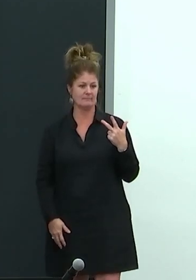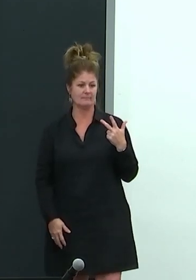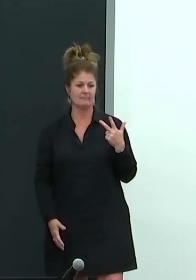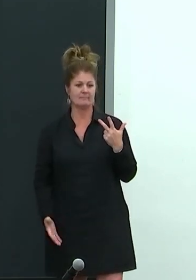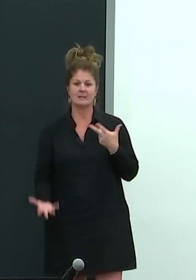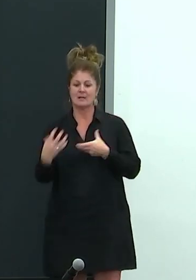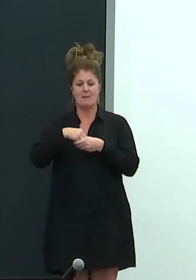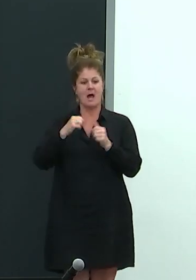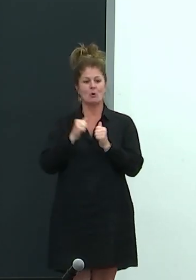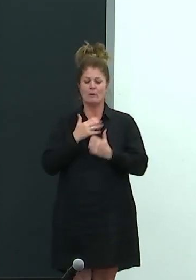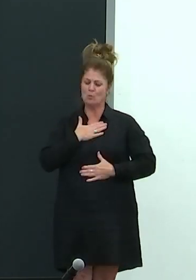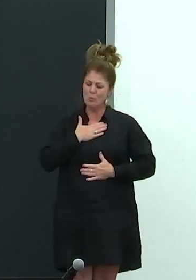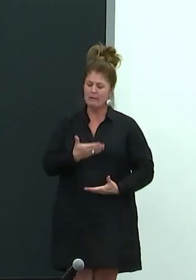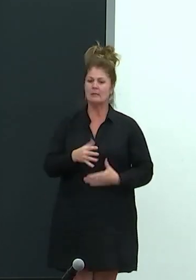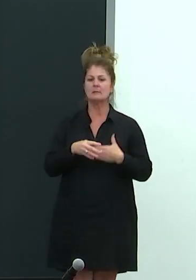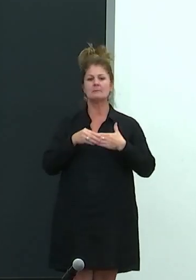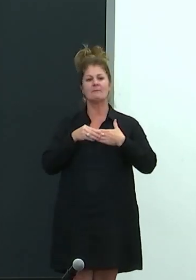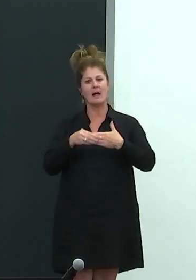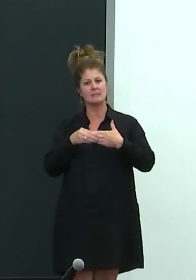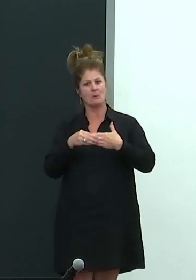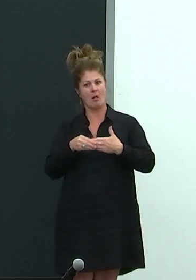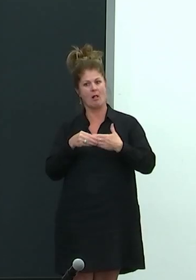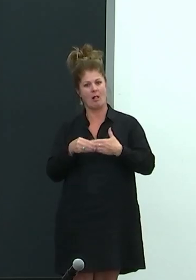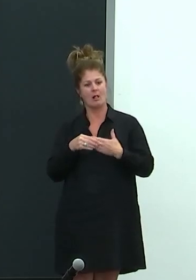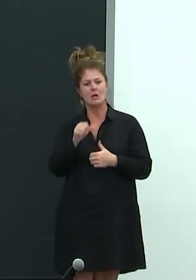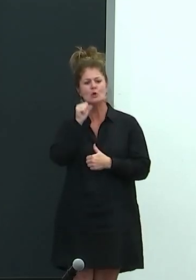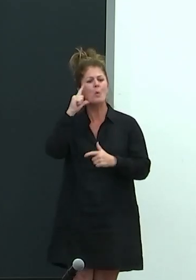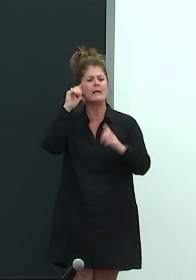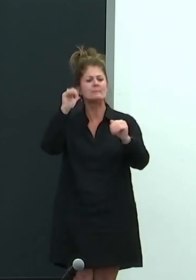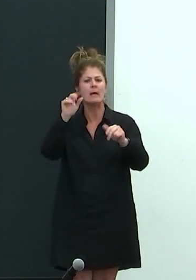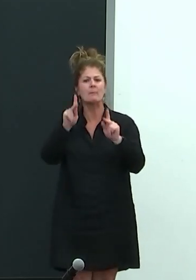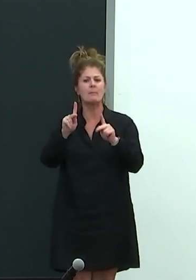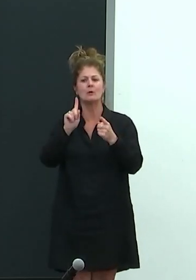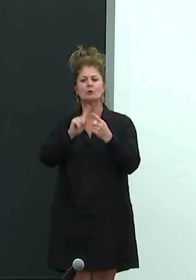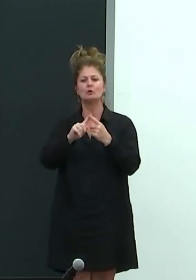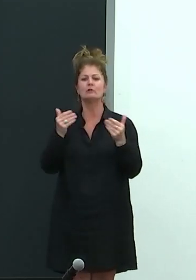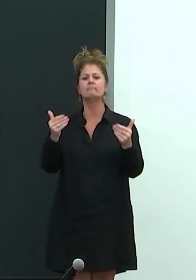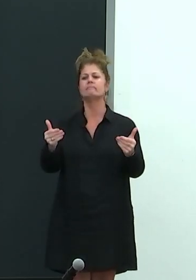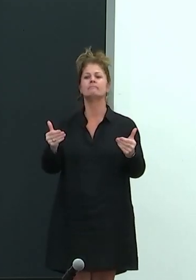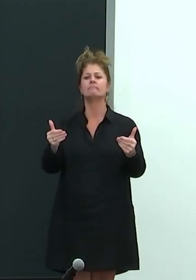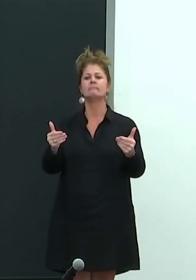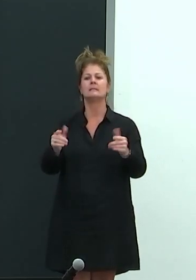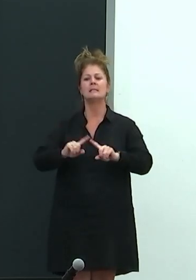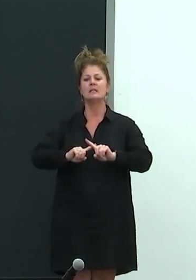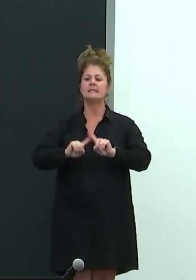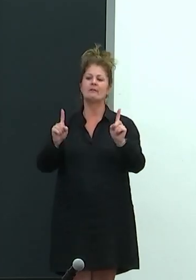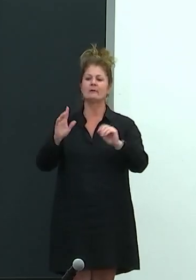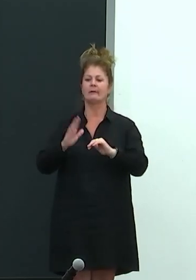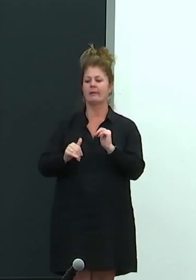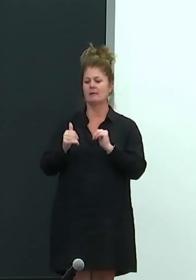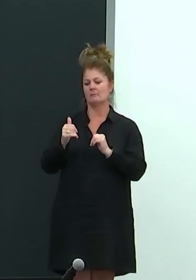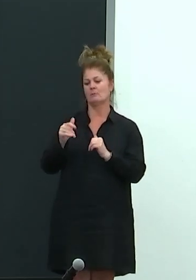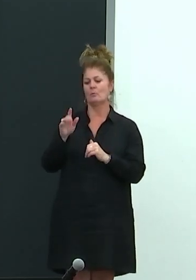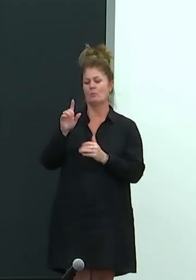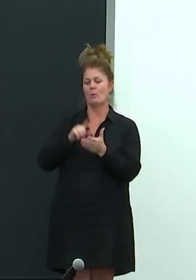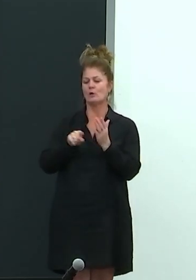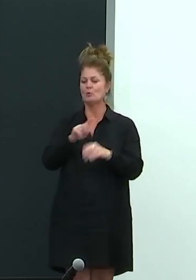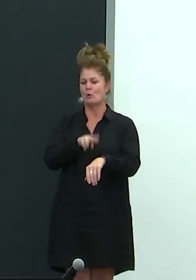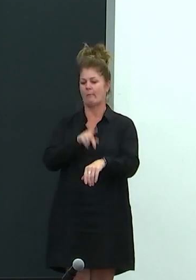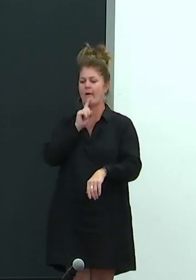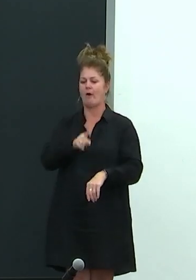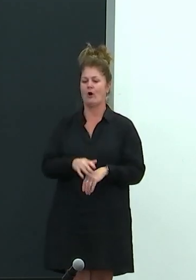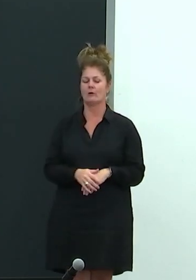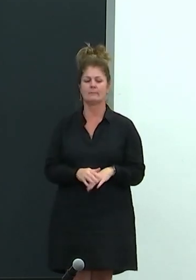with a willingness to be flexible rather than expecting people to just be different than how they are.